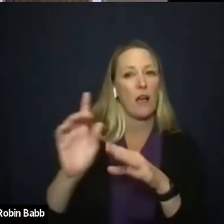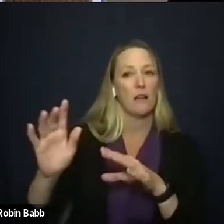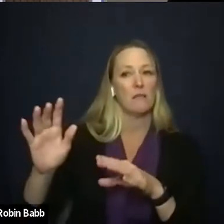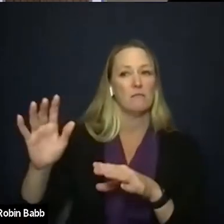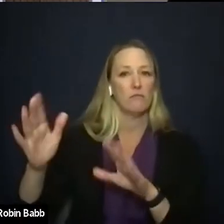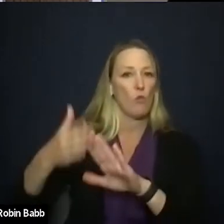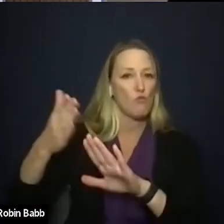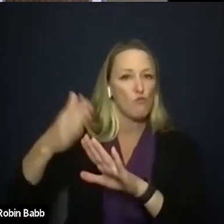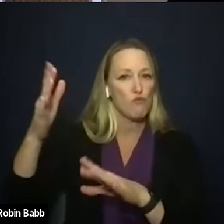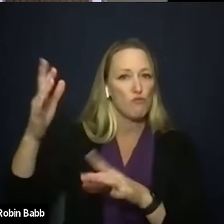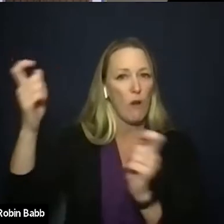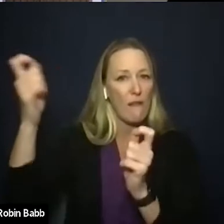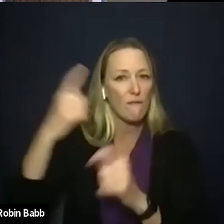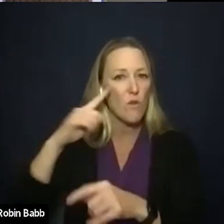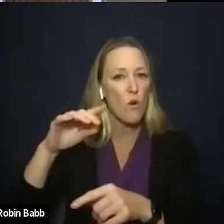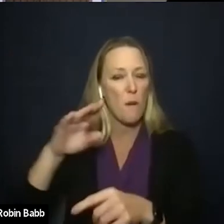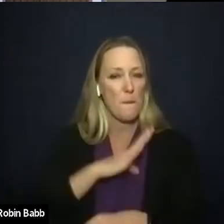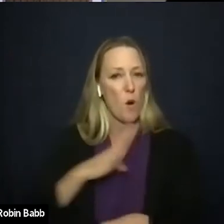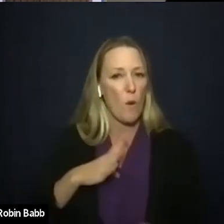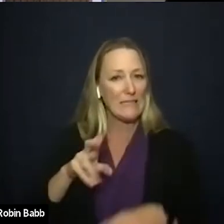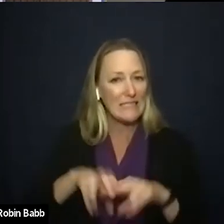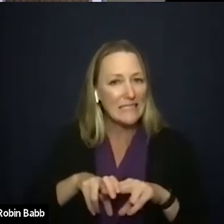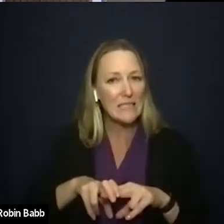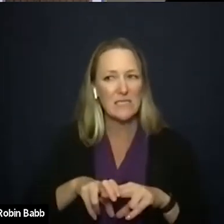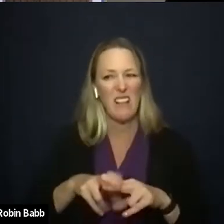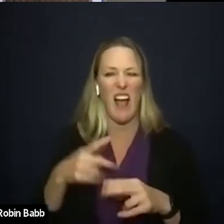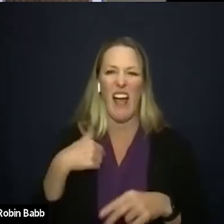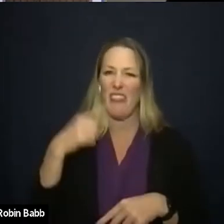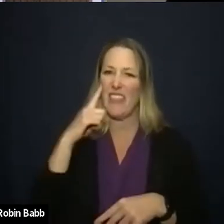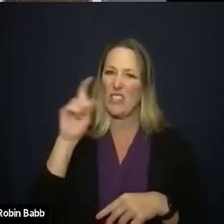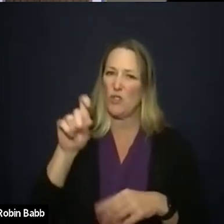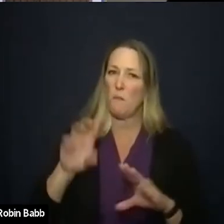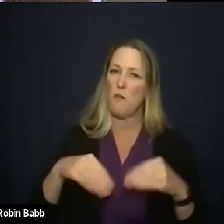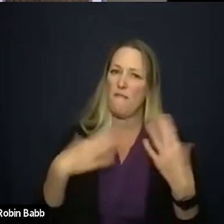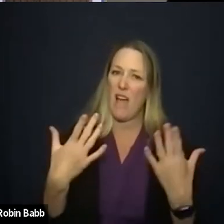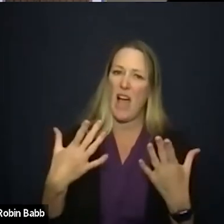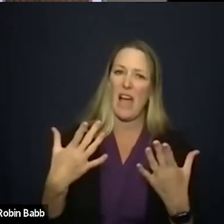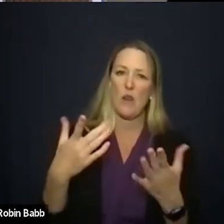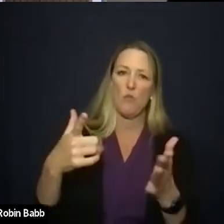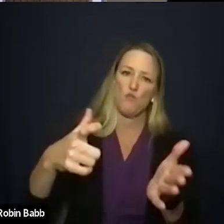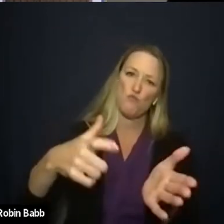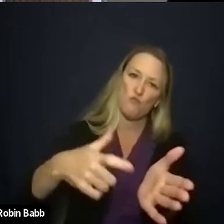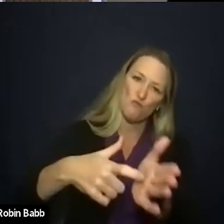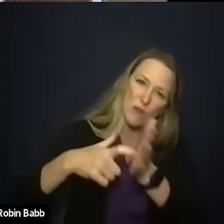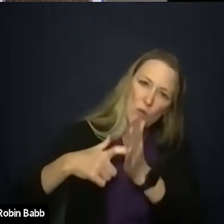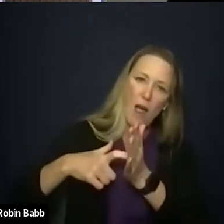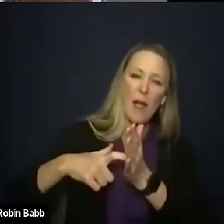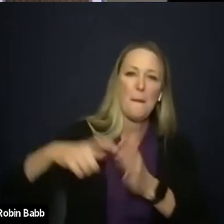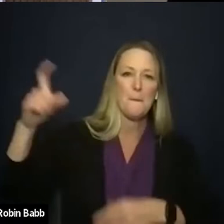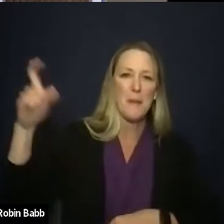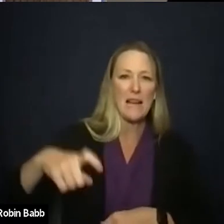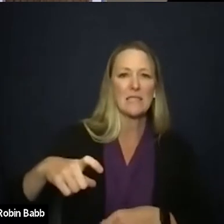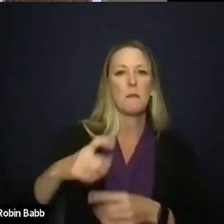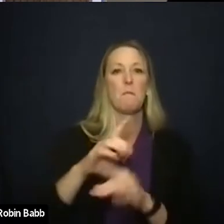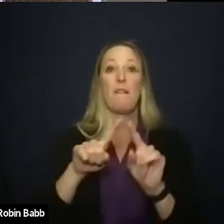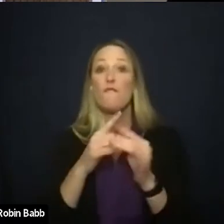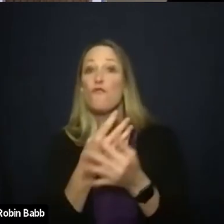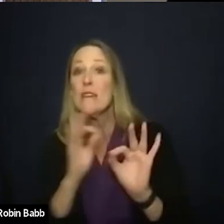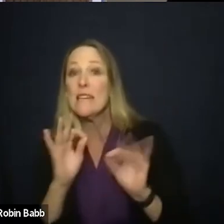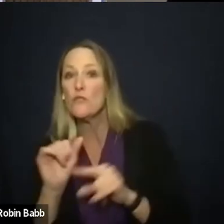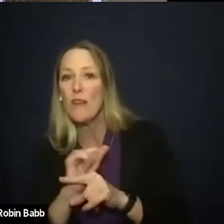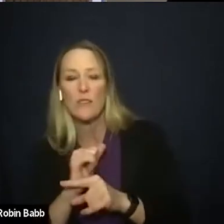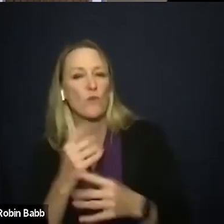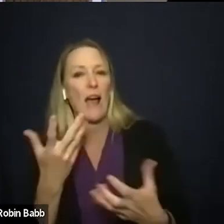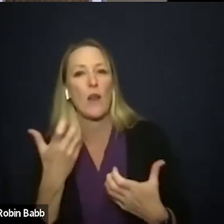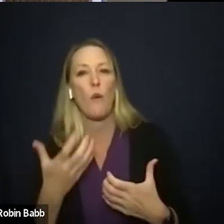board um have that mandated training free i just want to keep doing that because again i don't want to talk about costing and add another